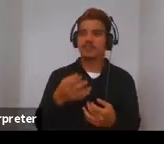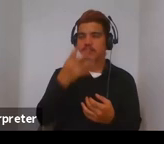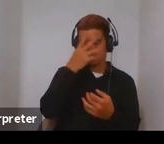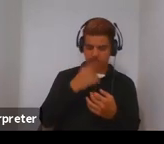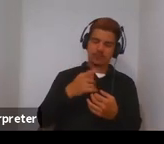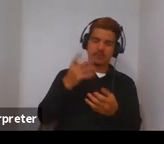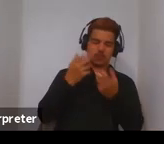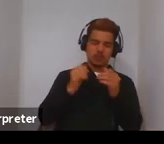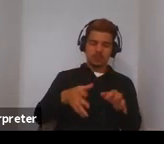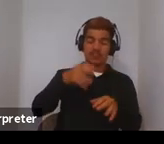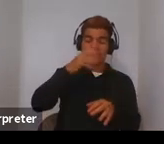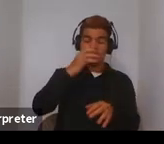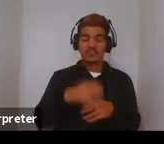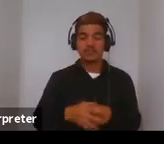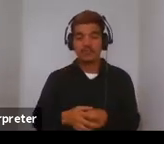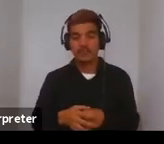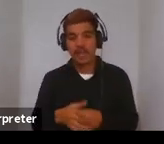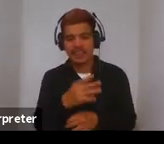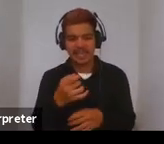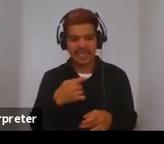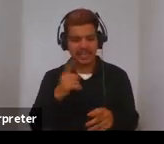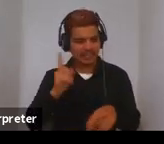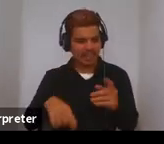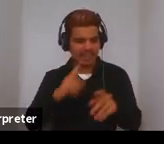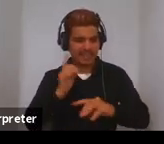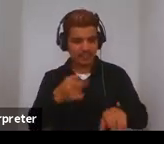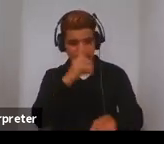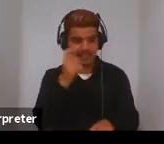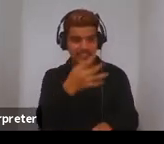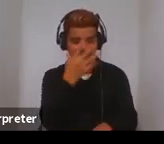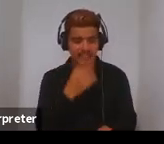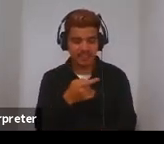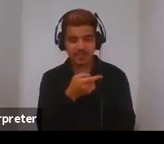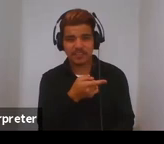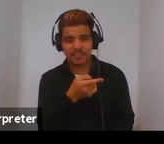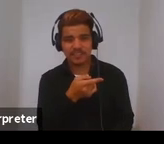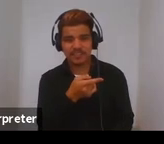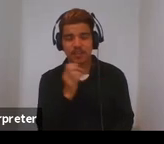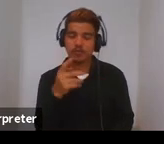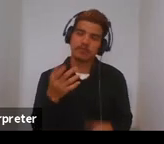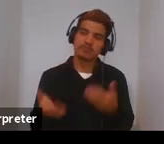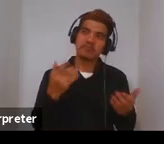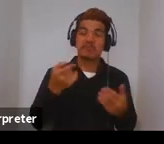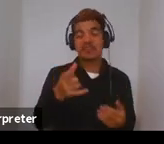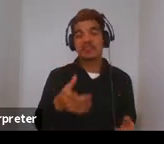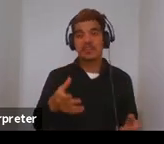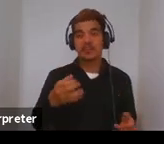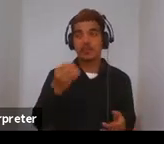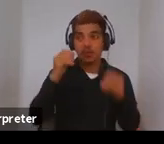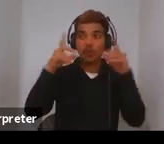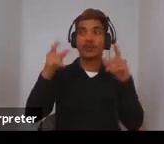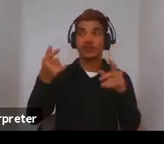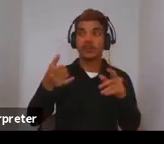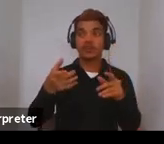can't answer the question, do you want tea? Because they're unconscious. Okay, maybe they were conscious when you asked them if they wanted